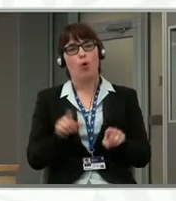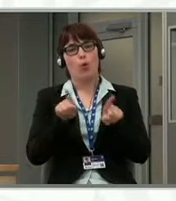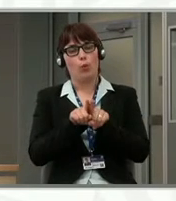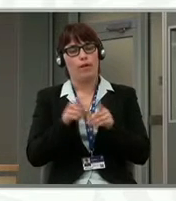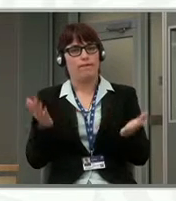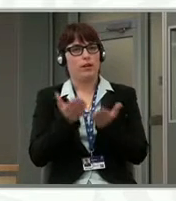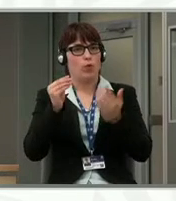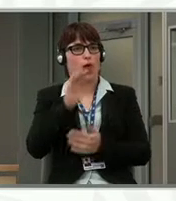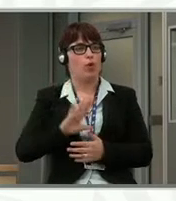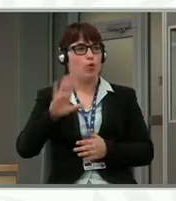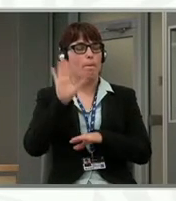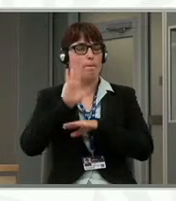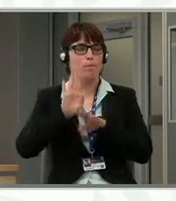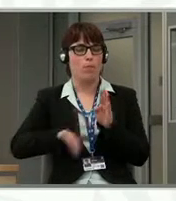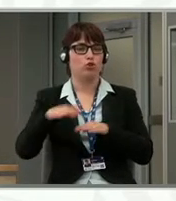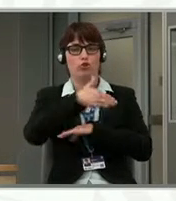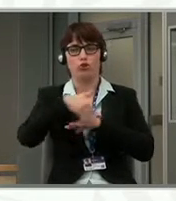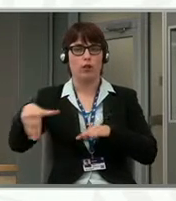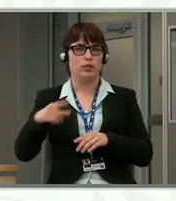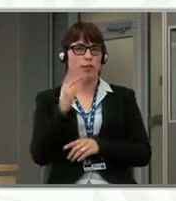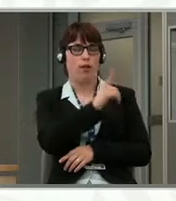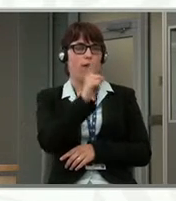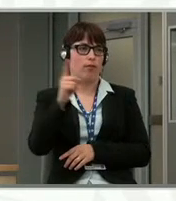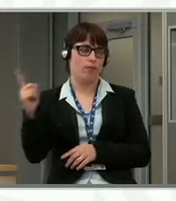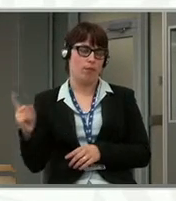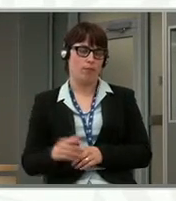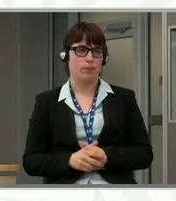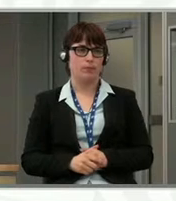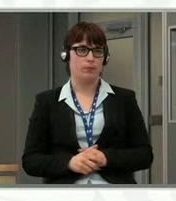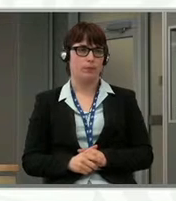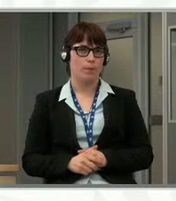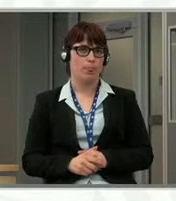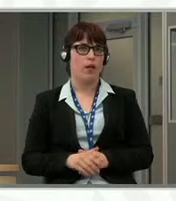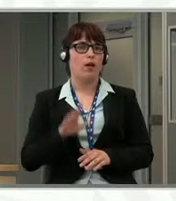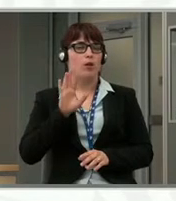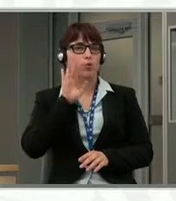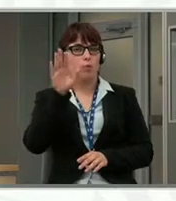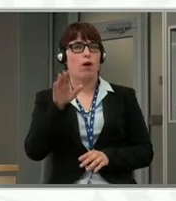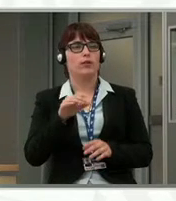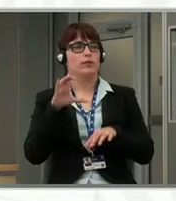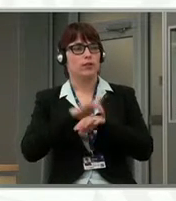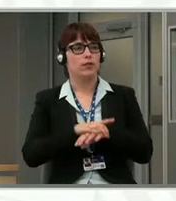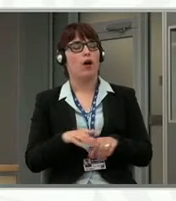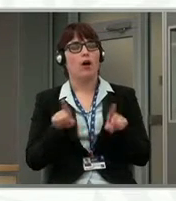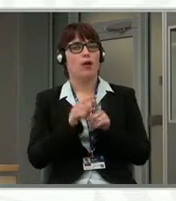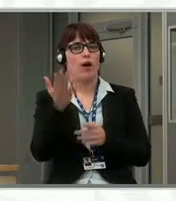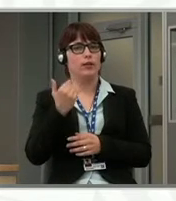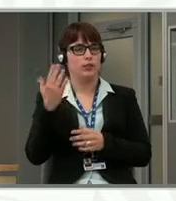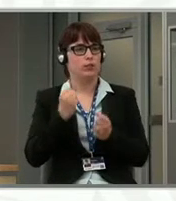equality to promote Europe free of barriers for